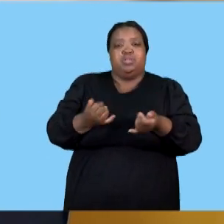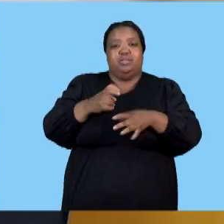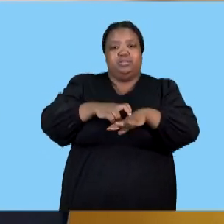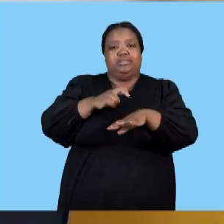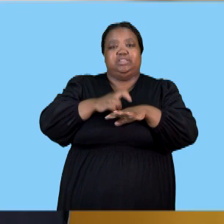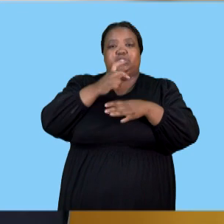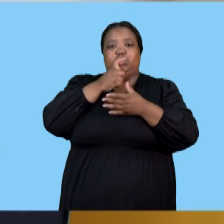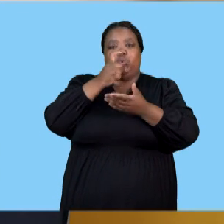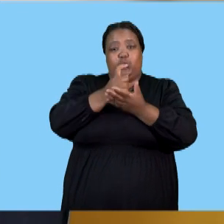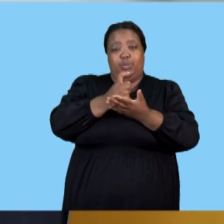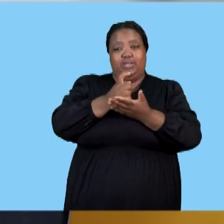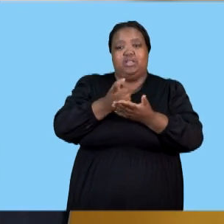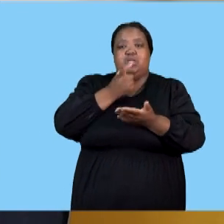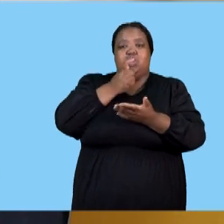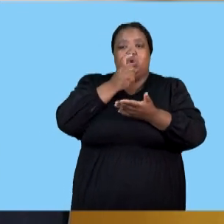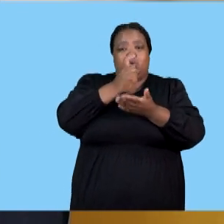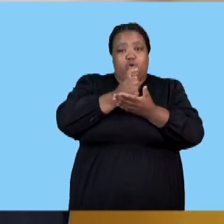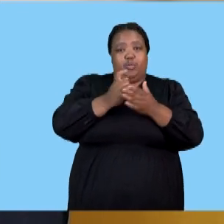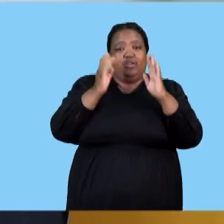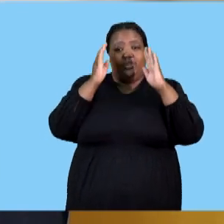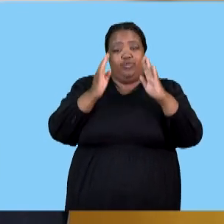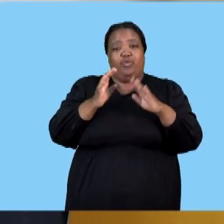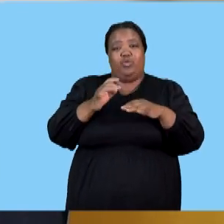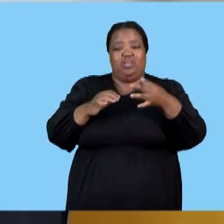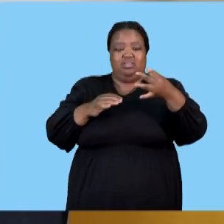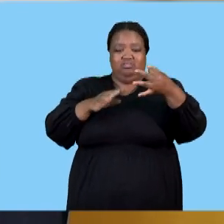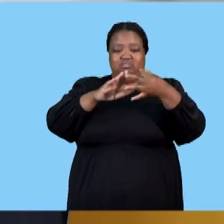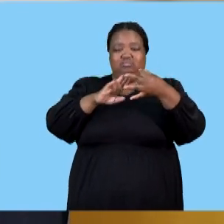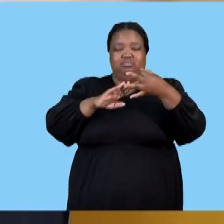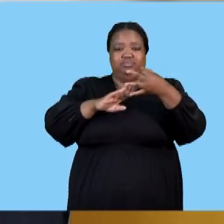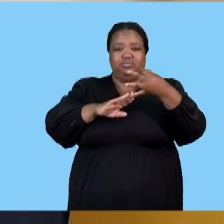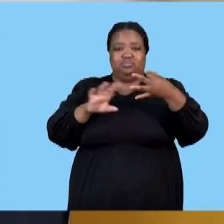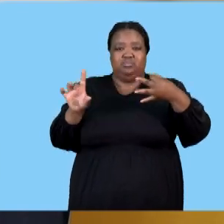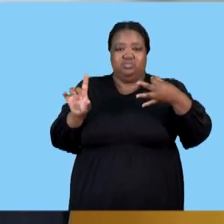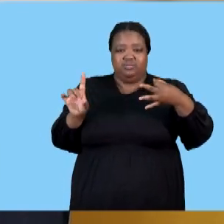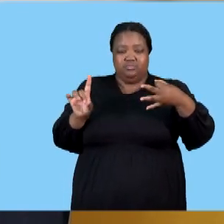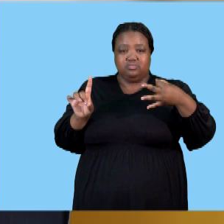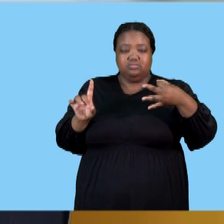we need to comment. When we comment, we focus on three things.